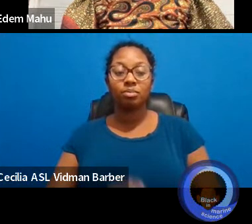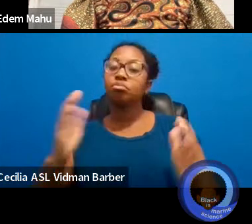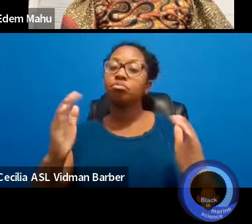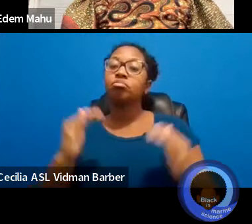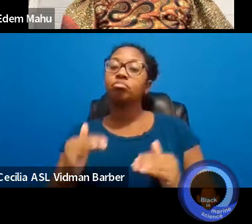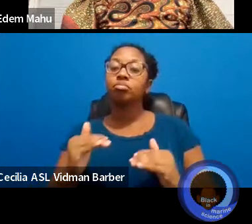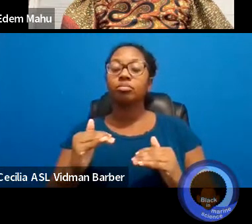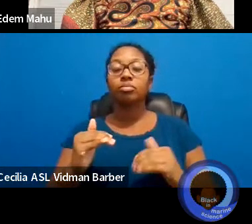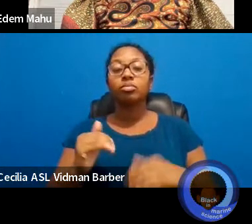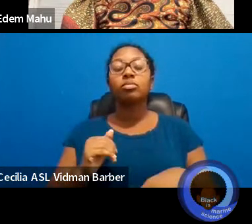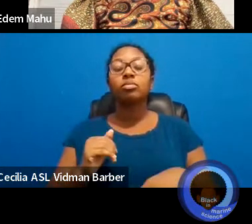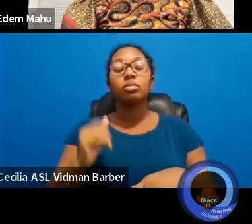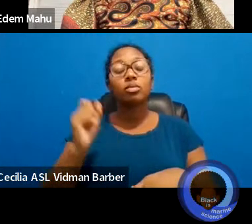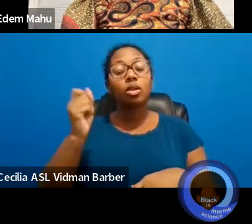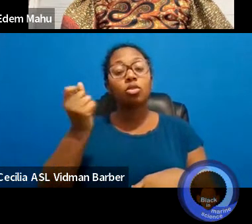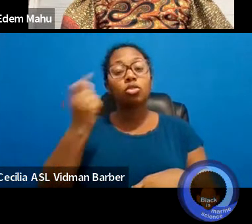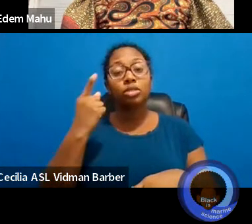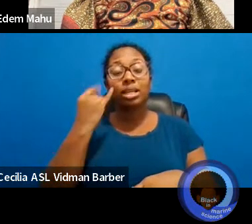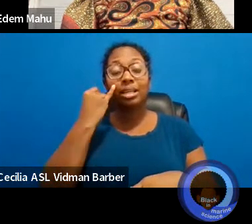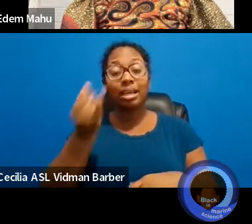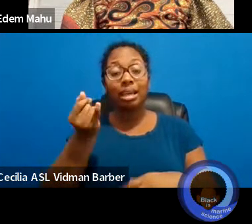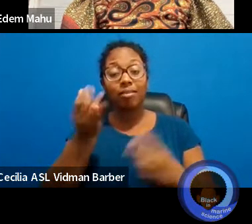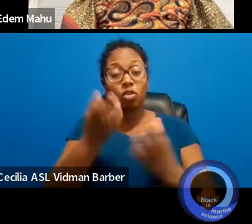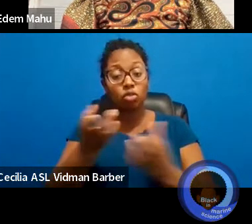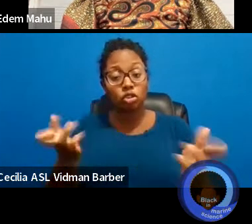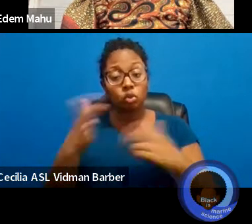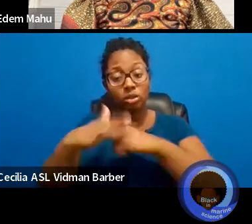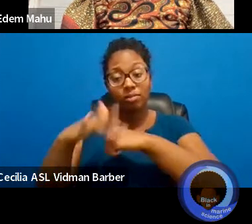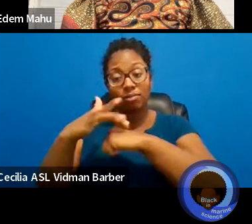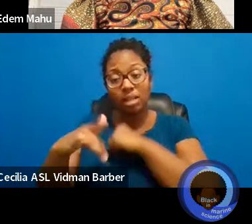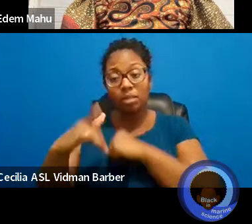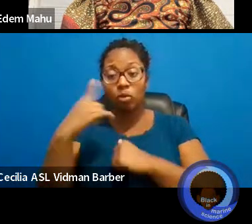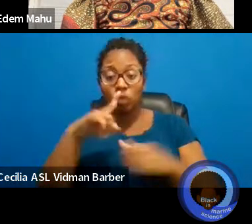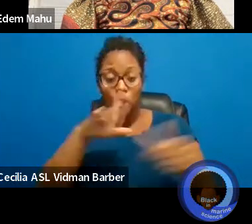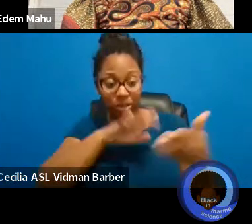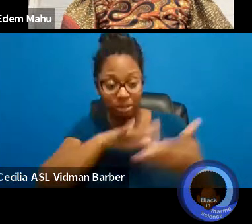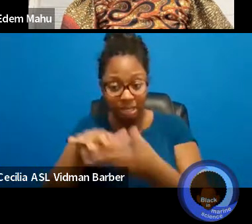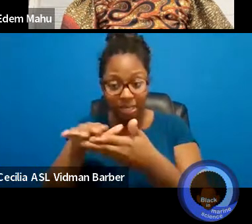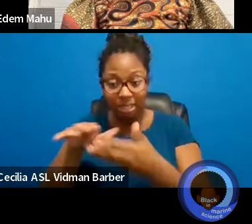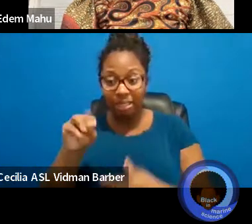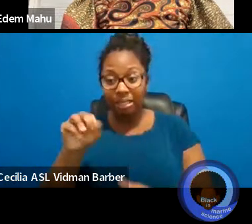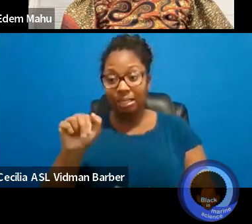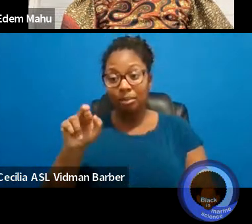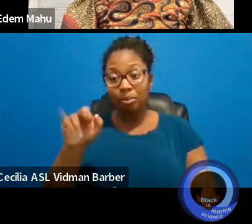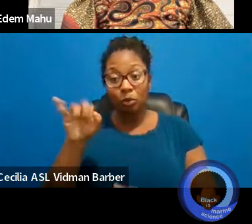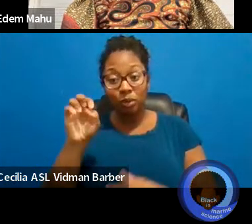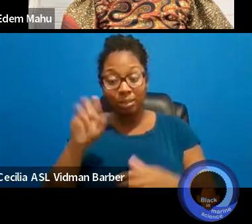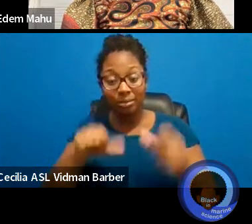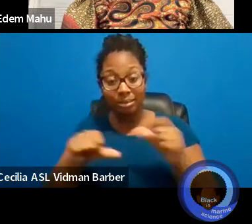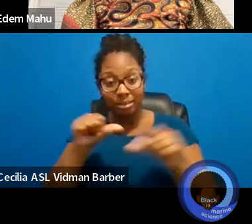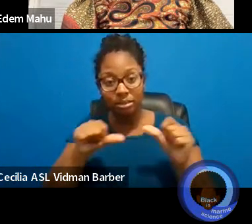Having those resources available to study marine science. As you mentioned,